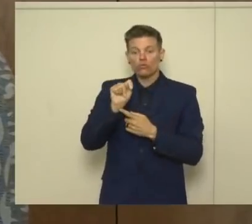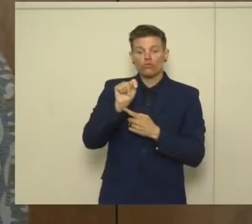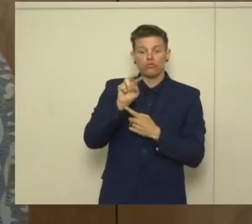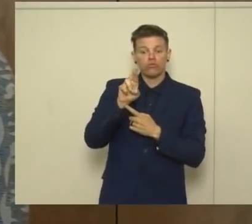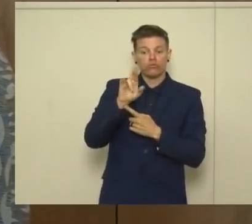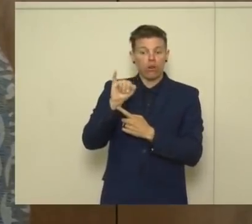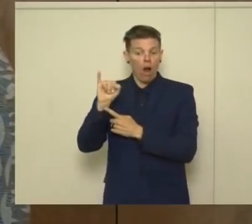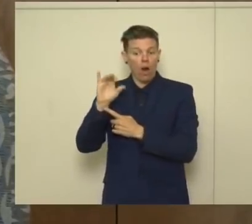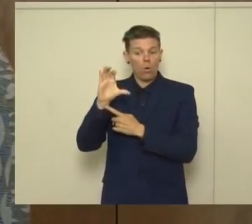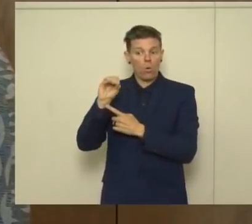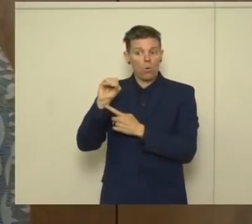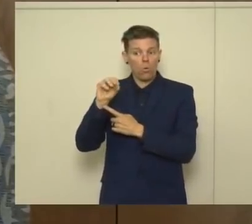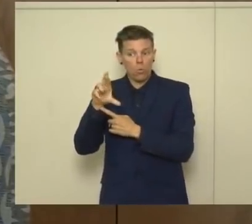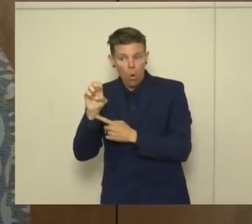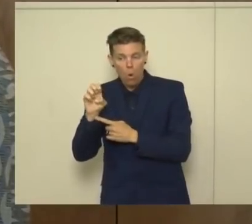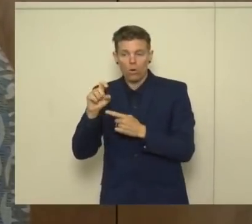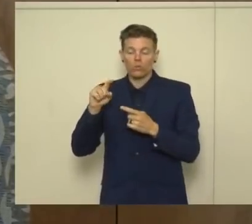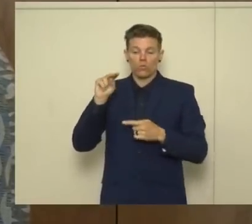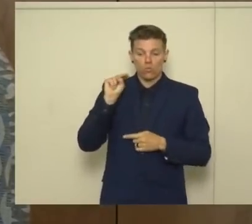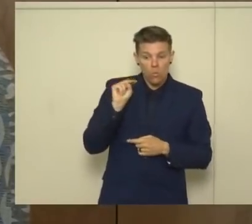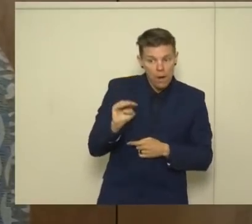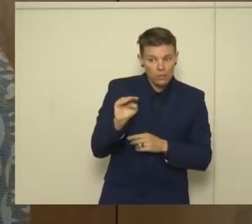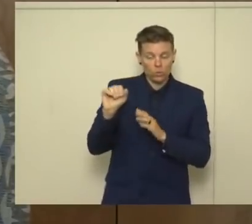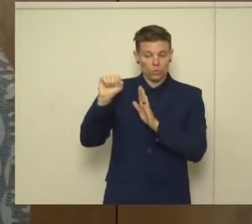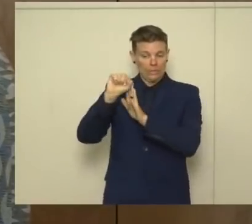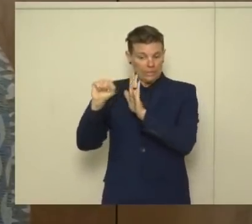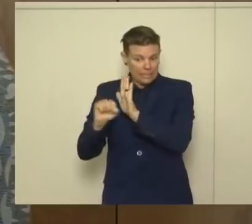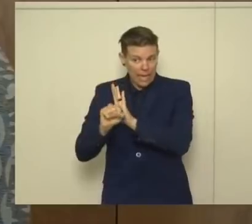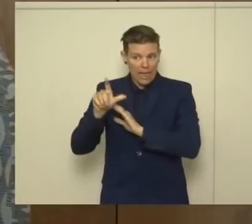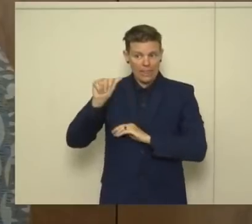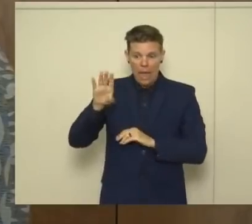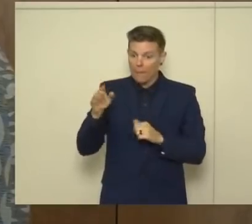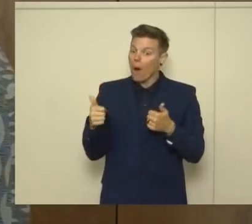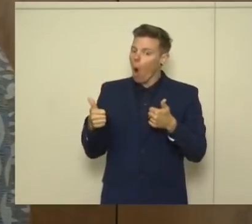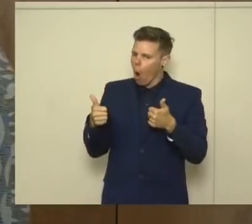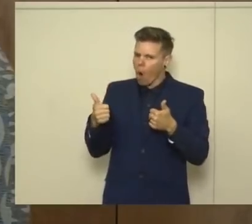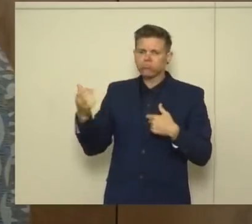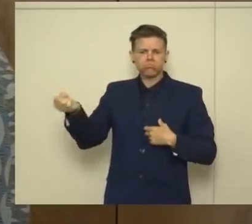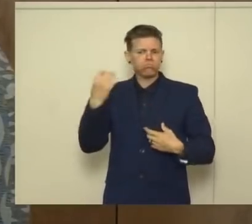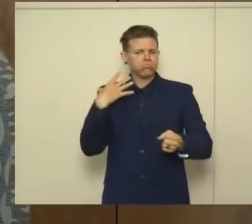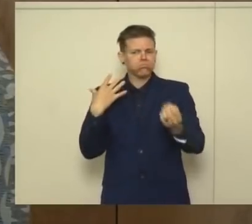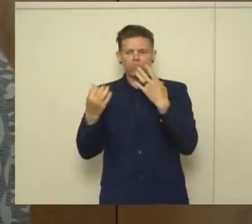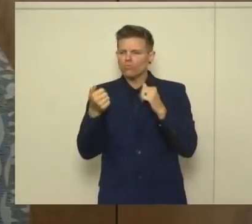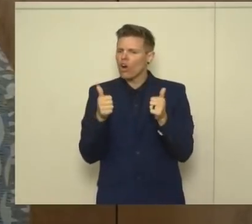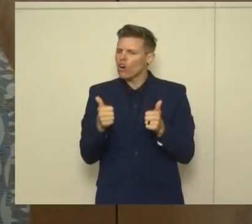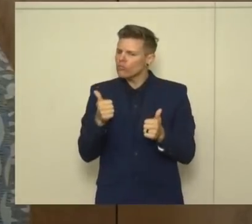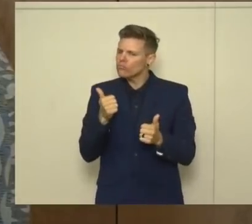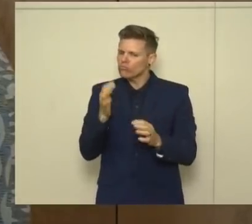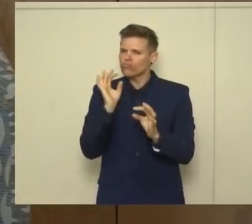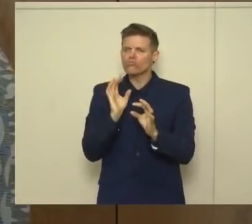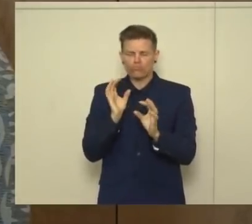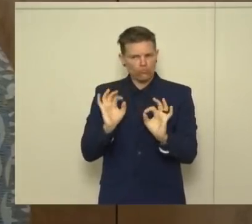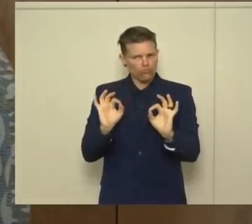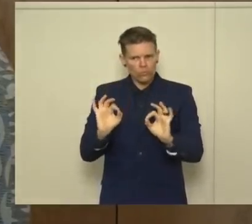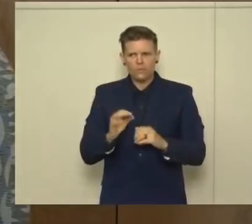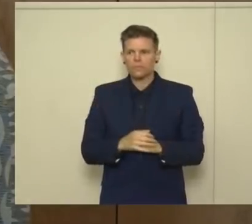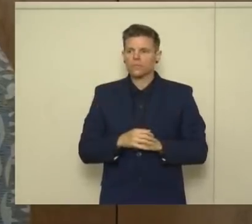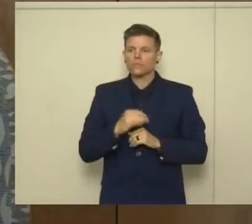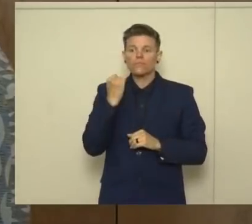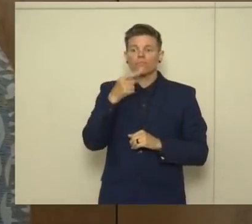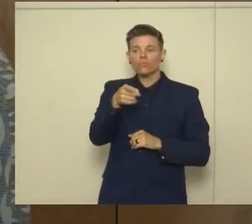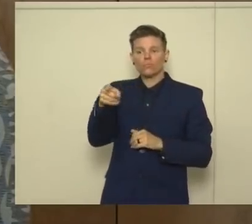that. A lot of other folks, so if you go to CVS to get a test and they send it somewhere, I don't get